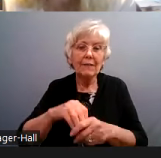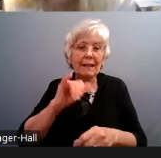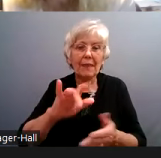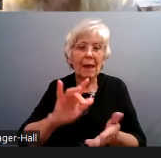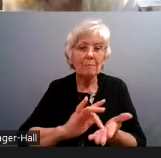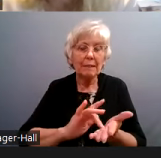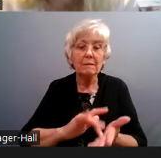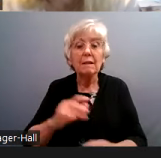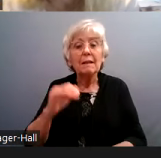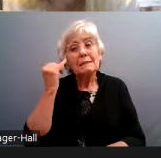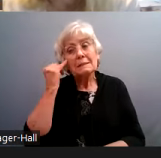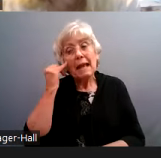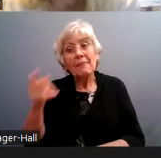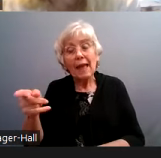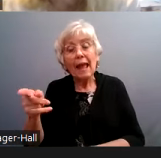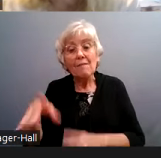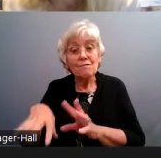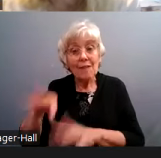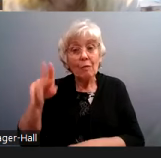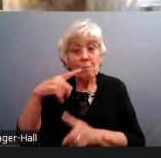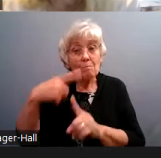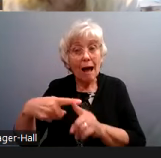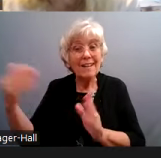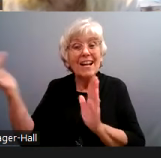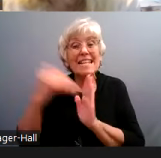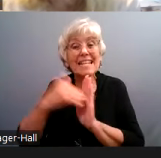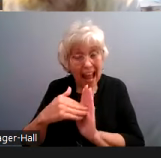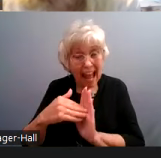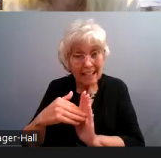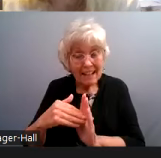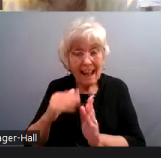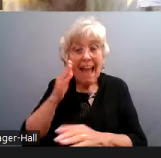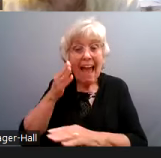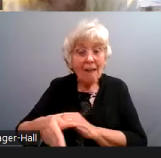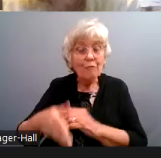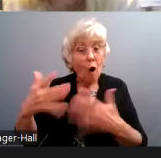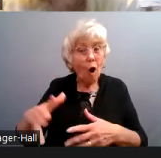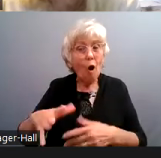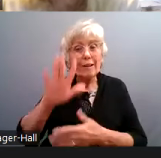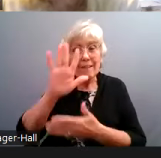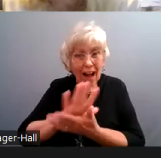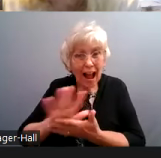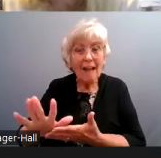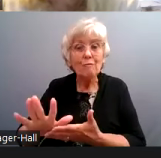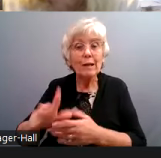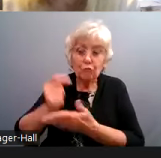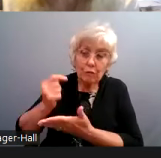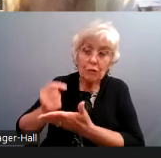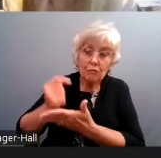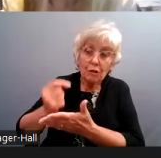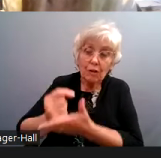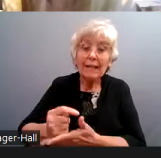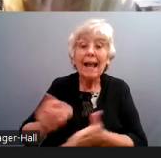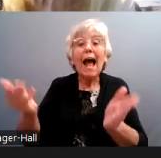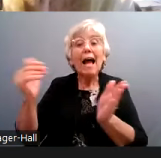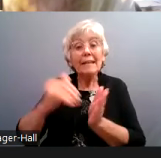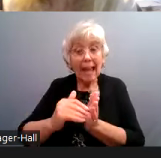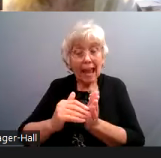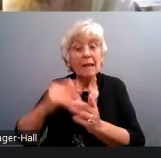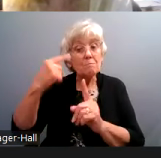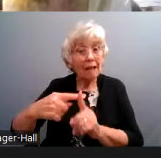up positive again, like after they went through the whole course and then it came up positive, then if